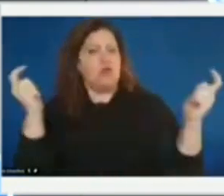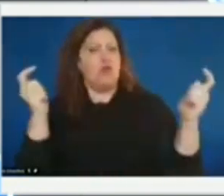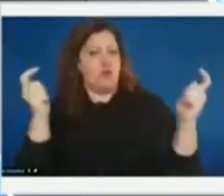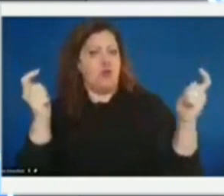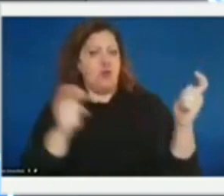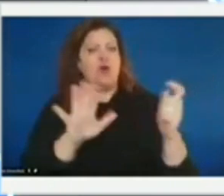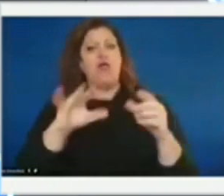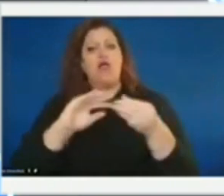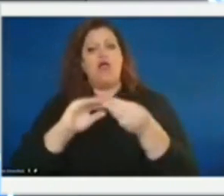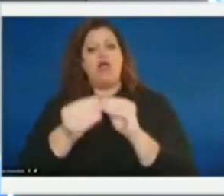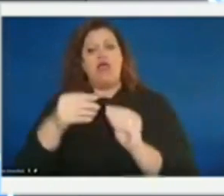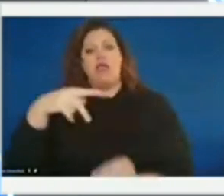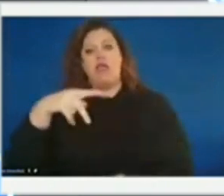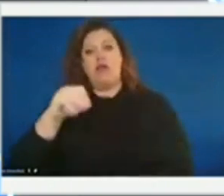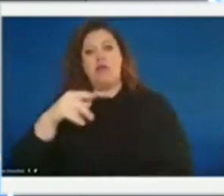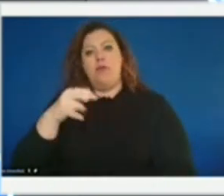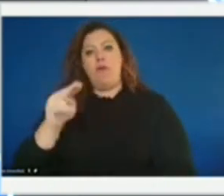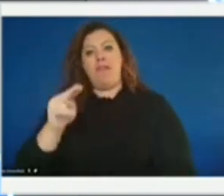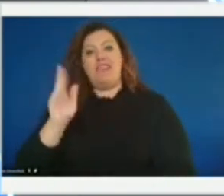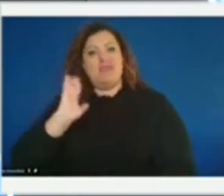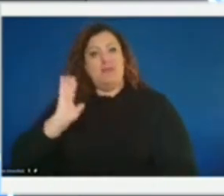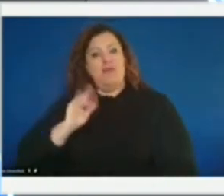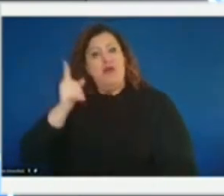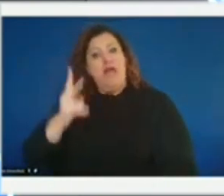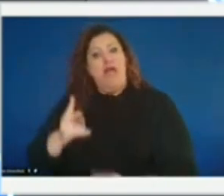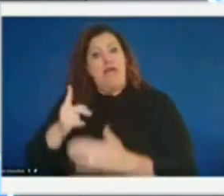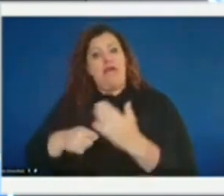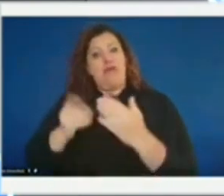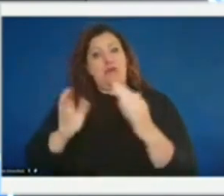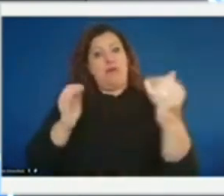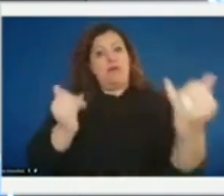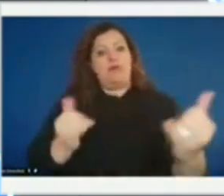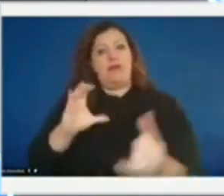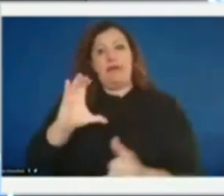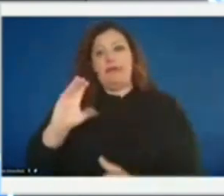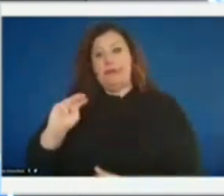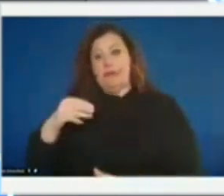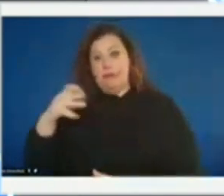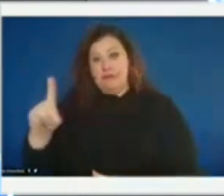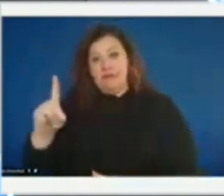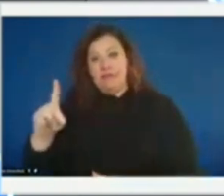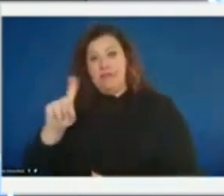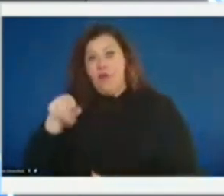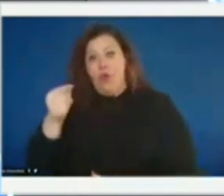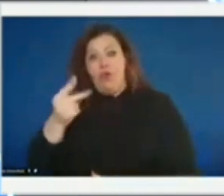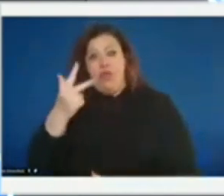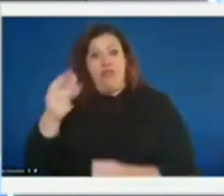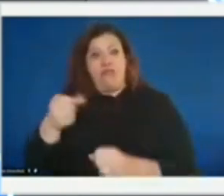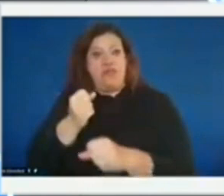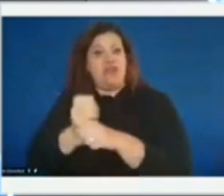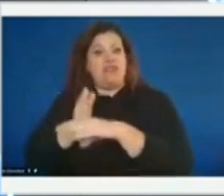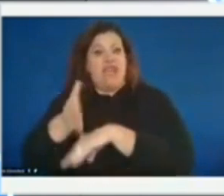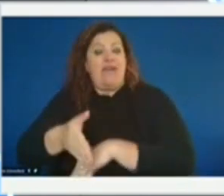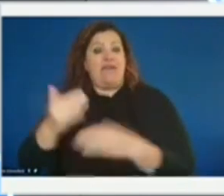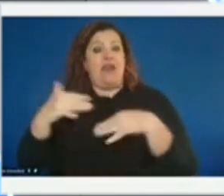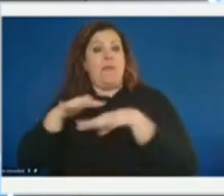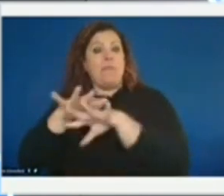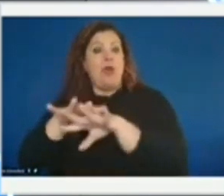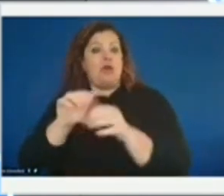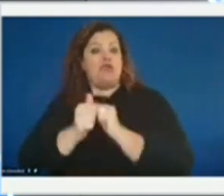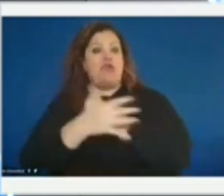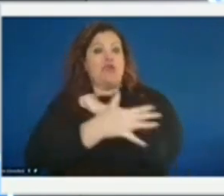Population was half of what it is today, and the CMPD was only 3 years removed from a merger with the county police